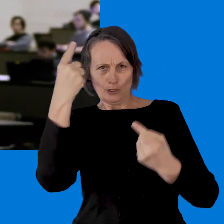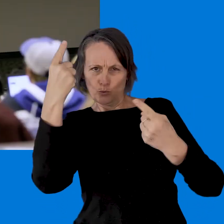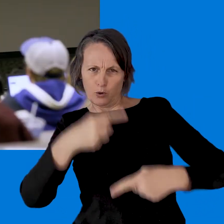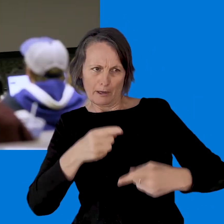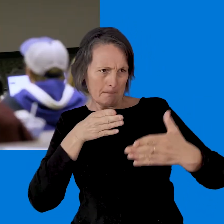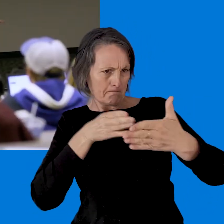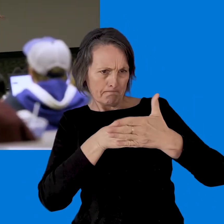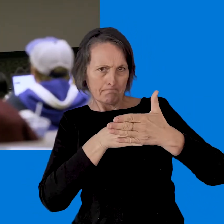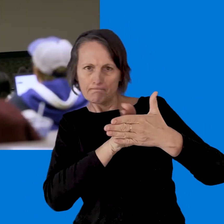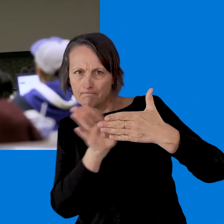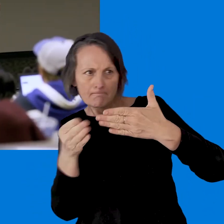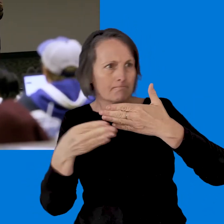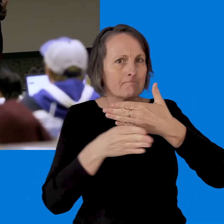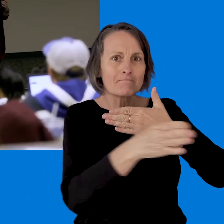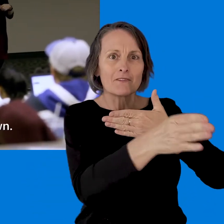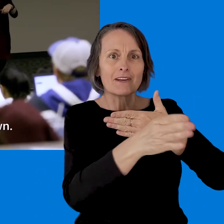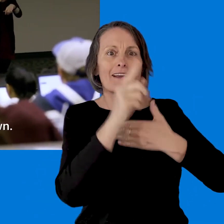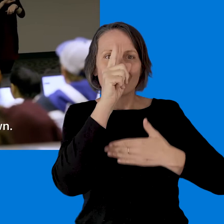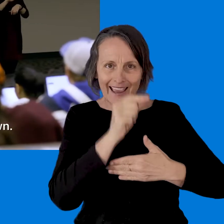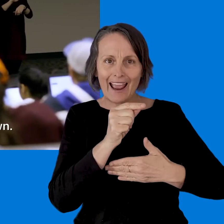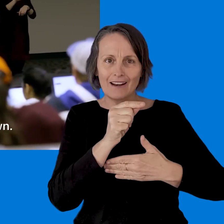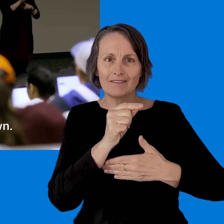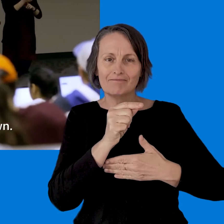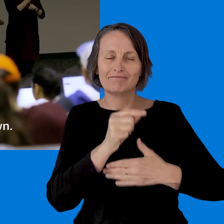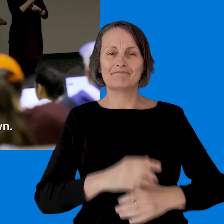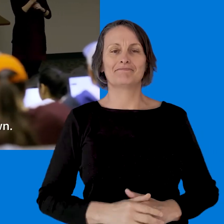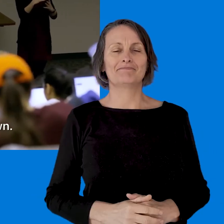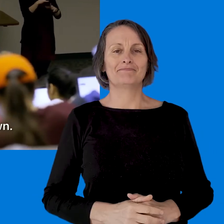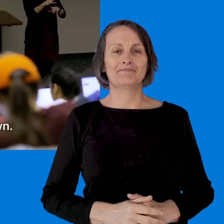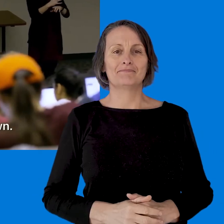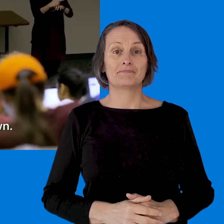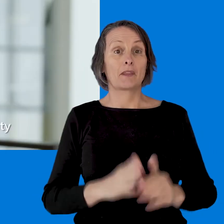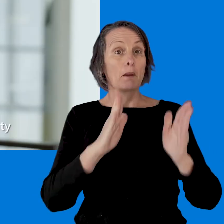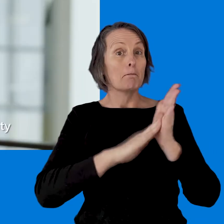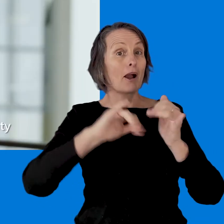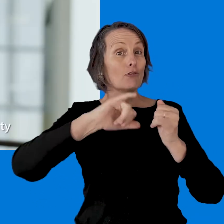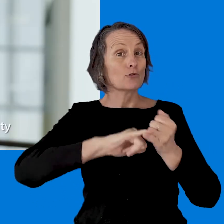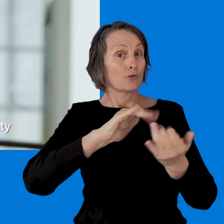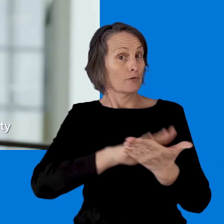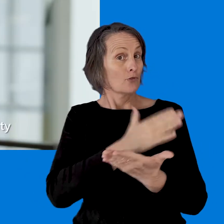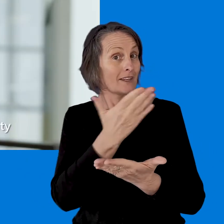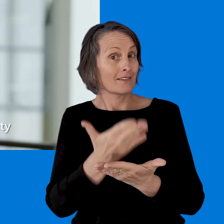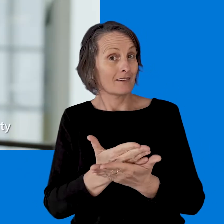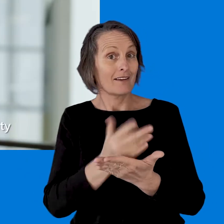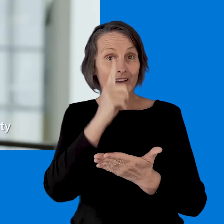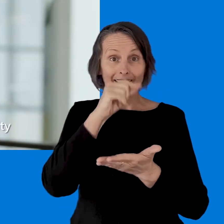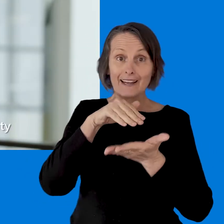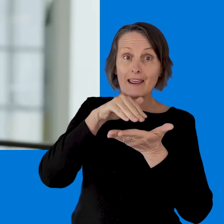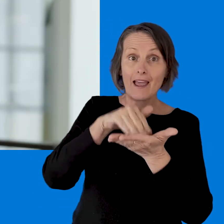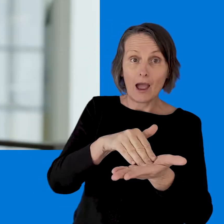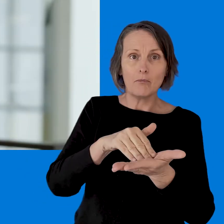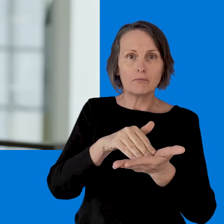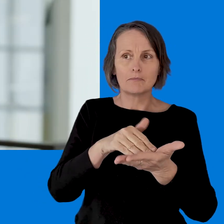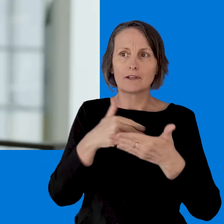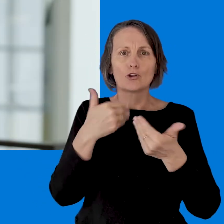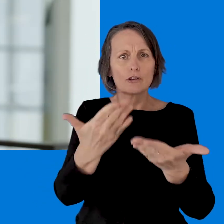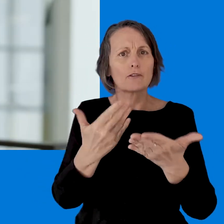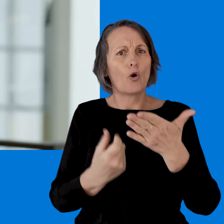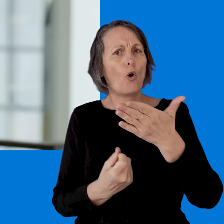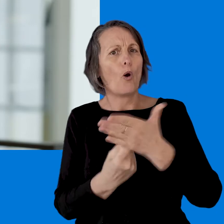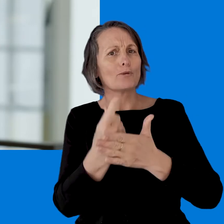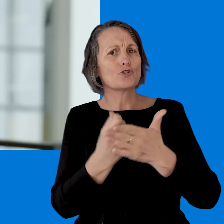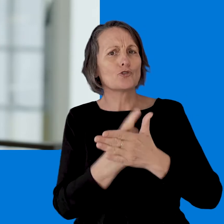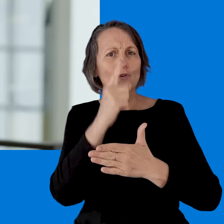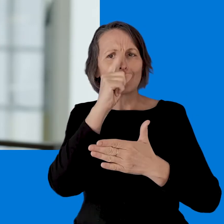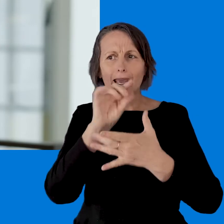time we look at the barriers as opportunities, and then they can be broken down. Microsoft Translator has the ability to provide